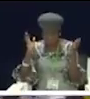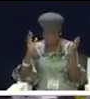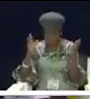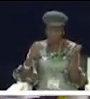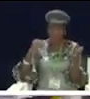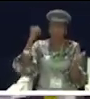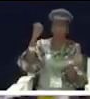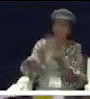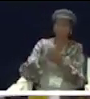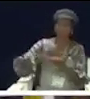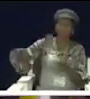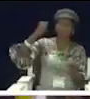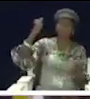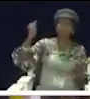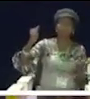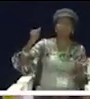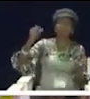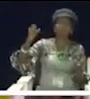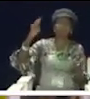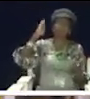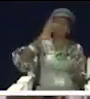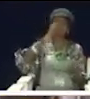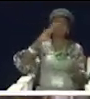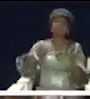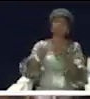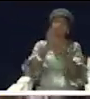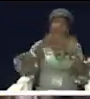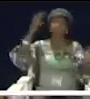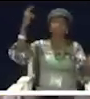Amen. And so shall it be in Jesus' name.